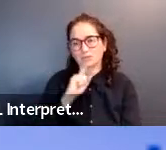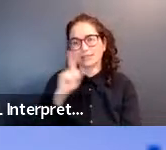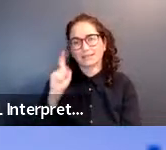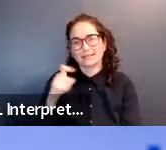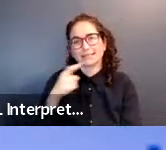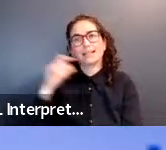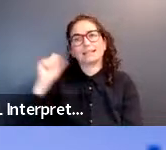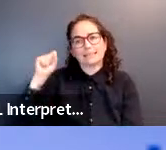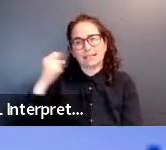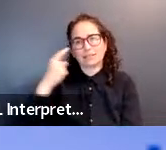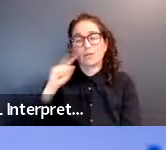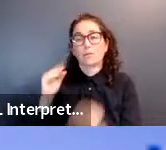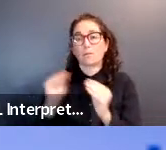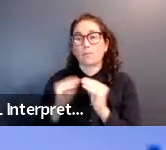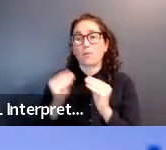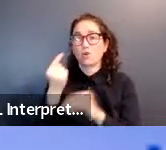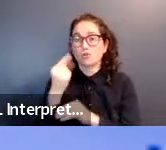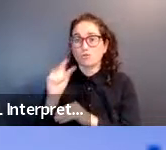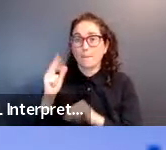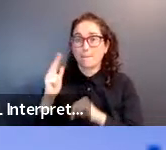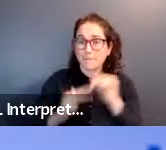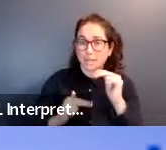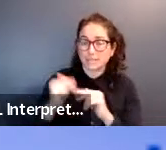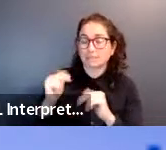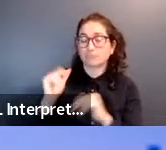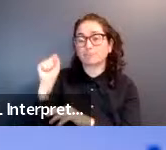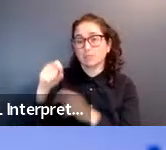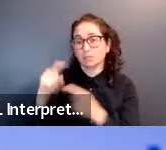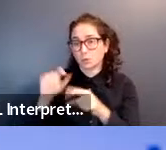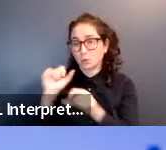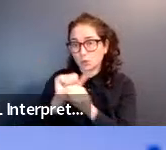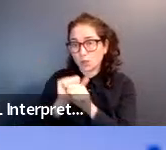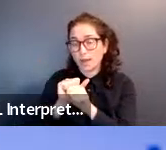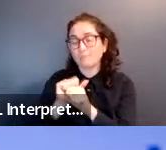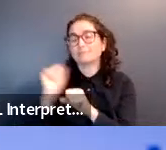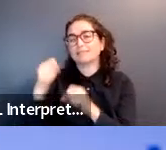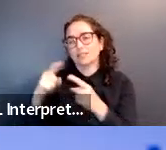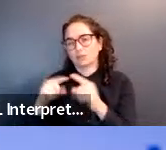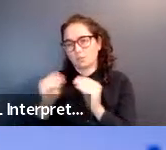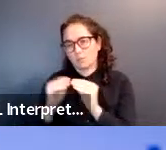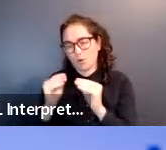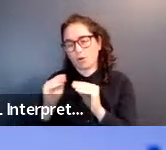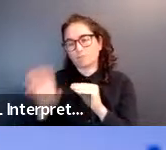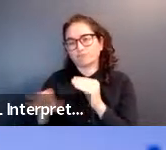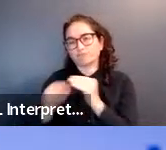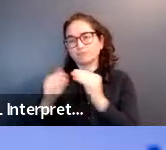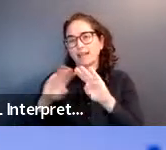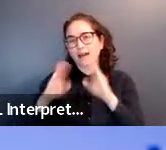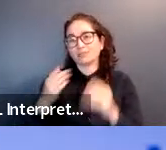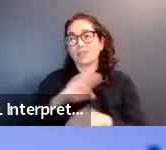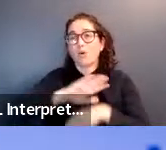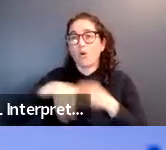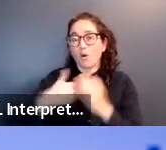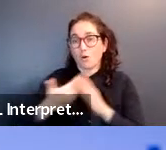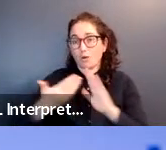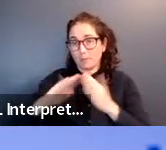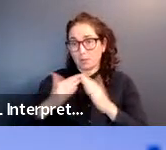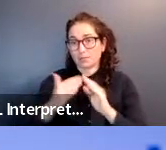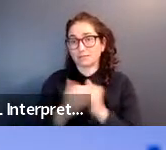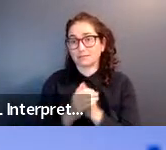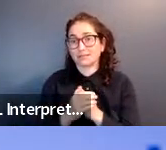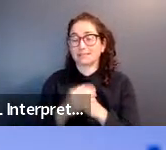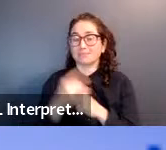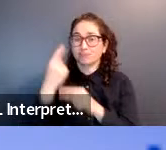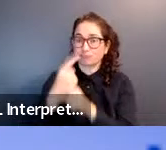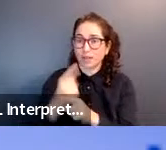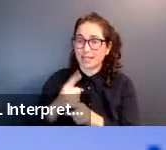to greener buildings, yes to jobs, and yes to more housing in all of our communities. And to get them right, we